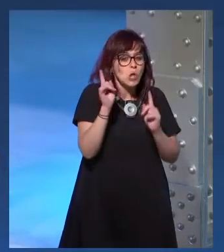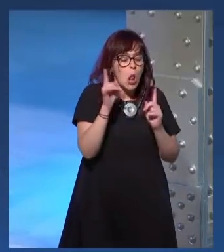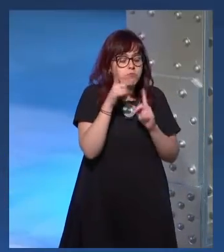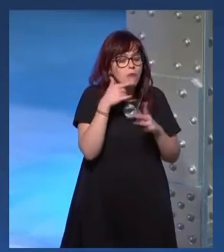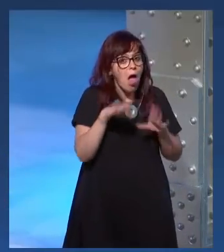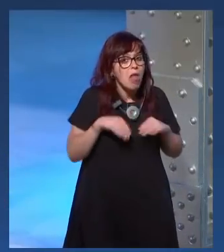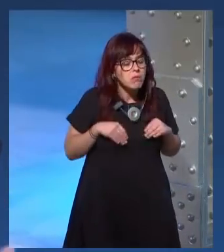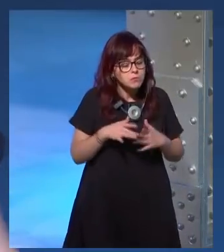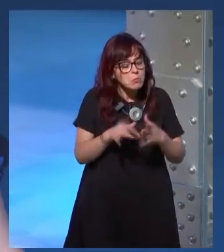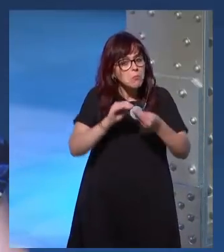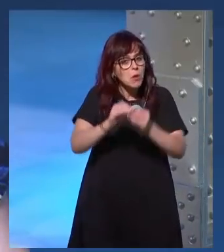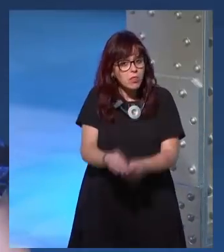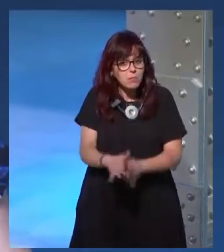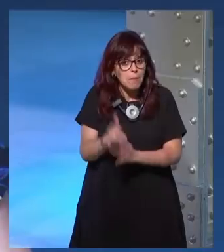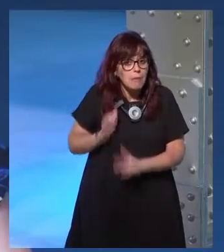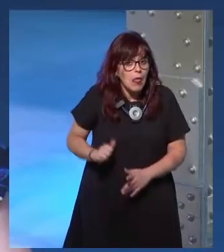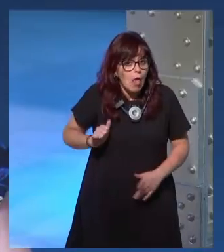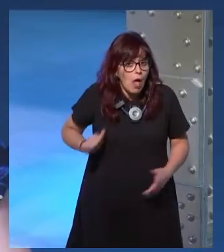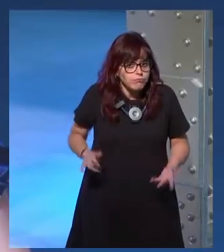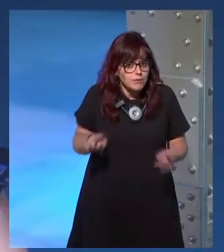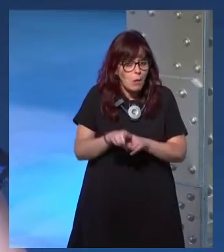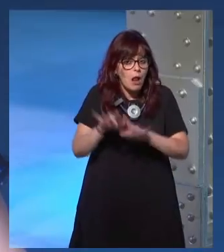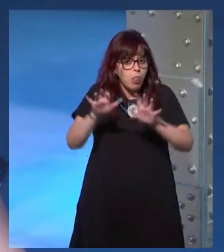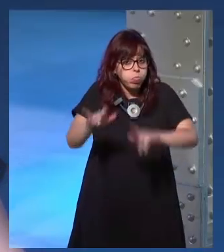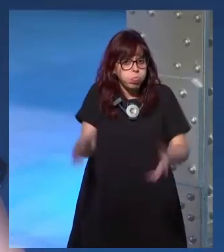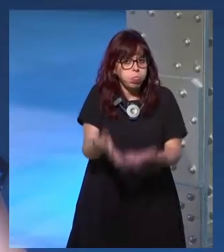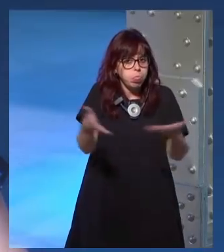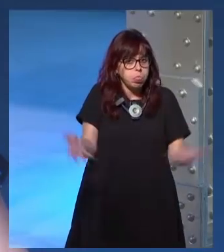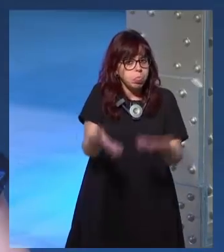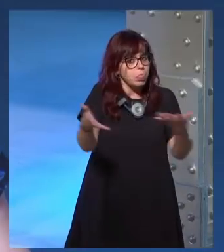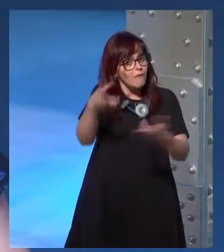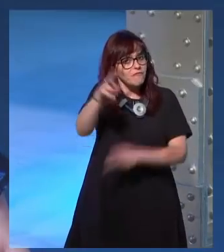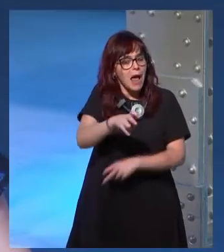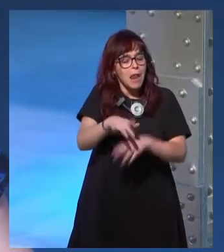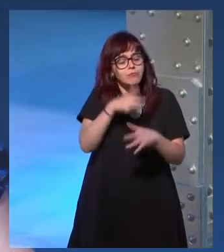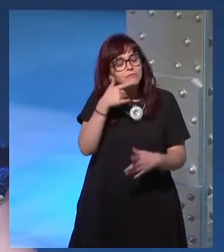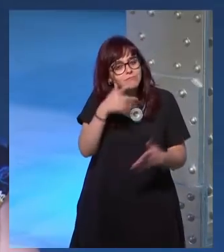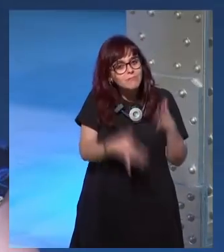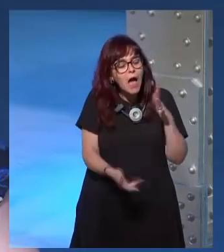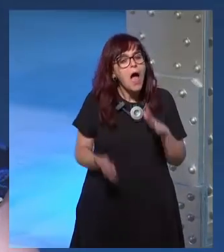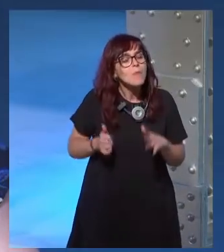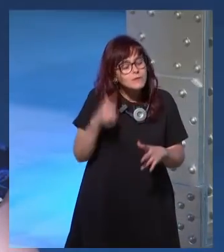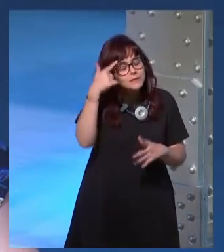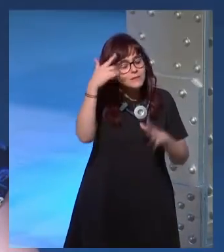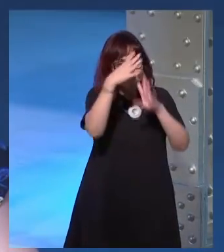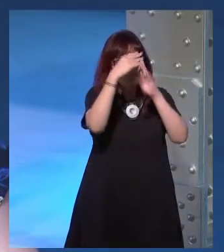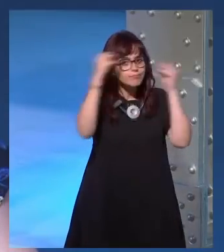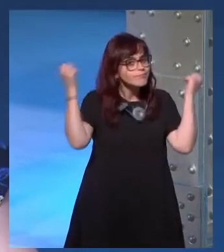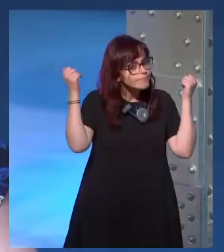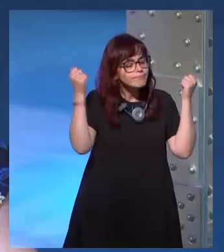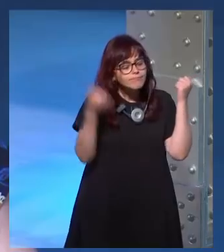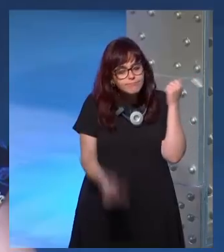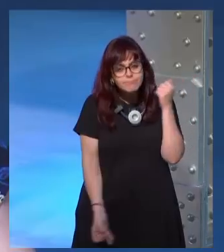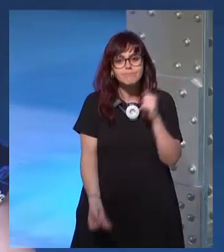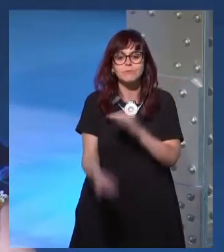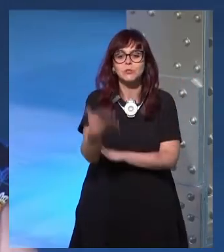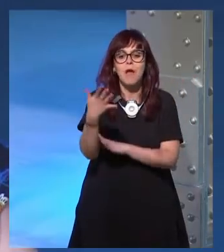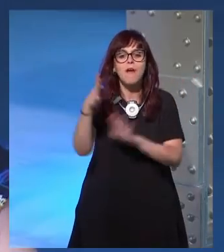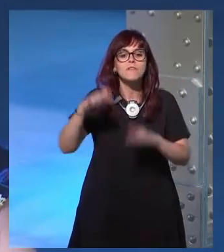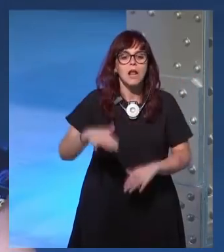of obligation and just accept that at some time we're just going to create shit and that's it, and